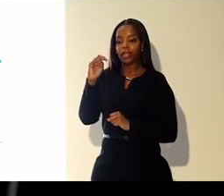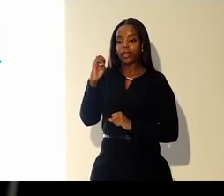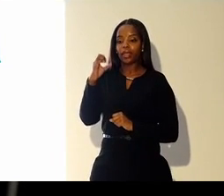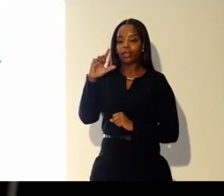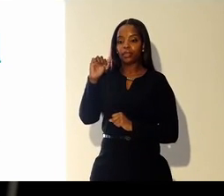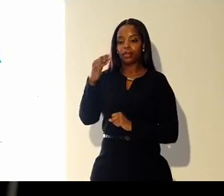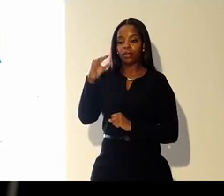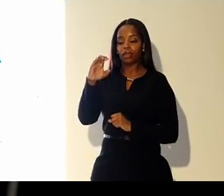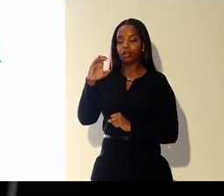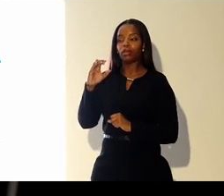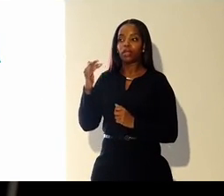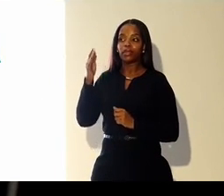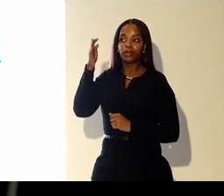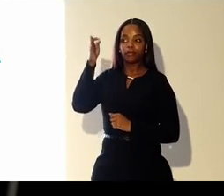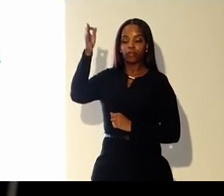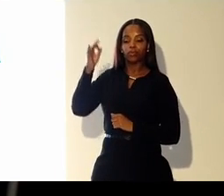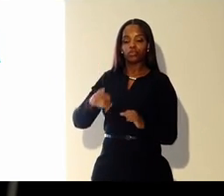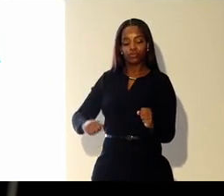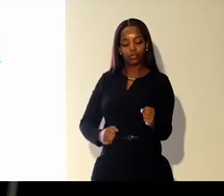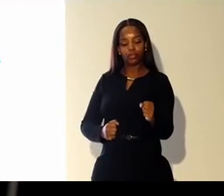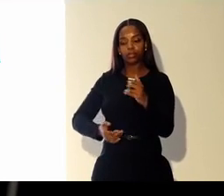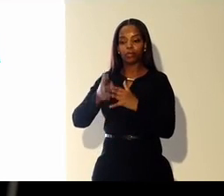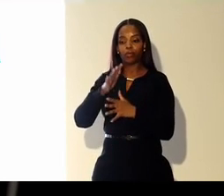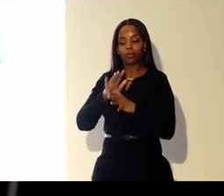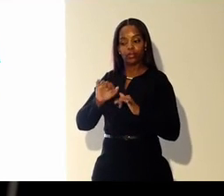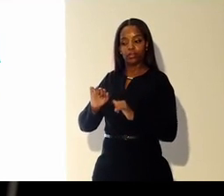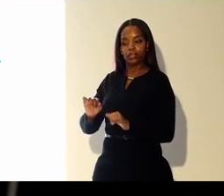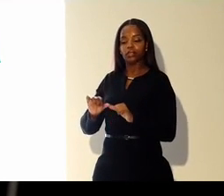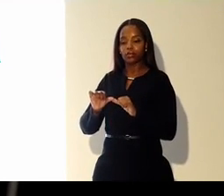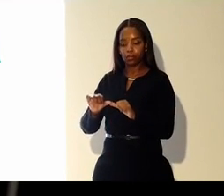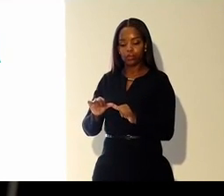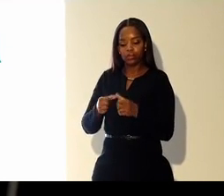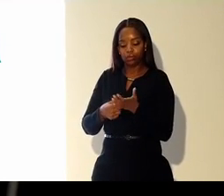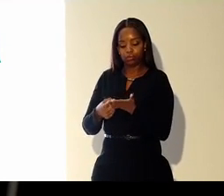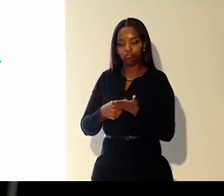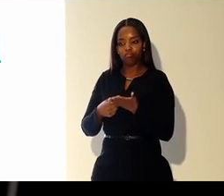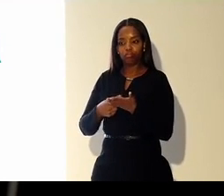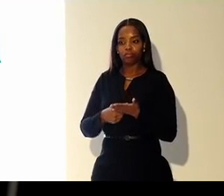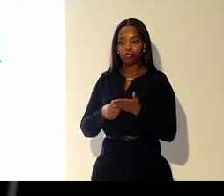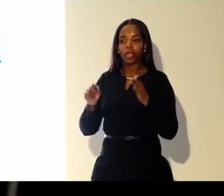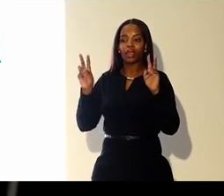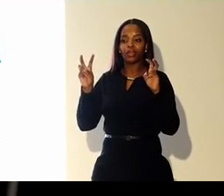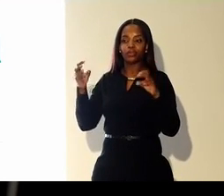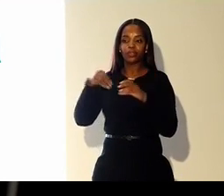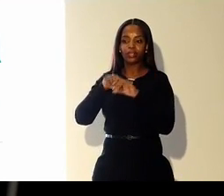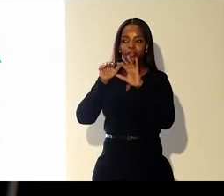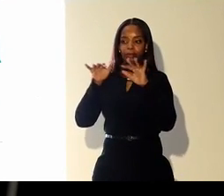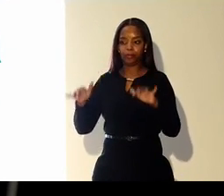future strategic priorities, and contributing to the debate on social dialogue. And